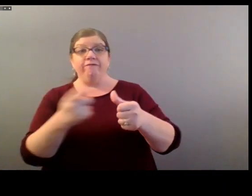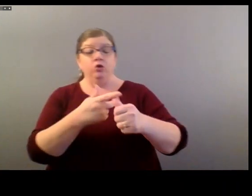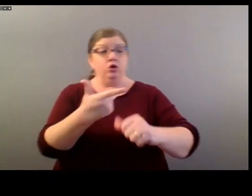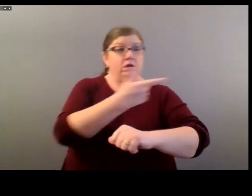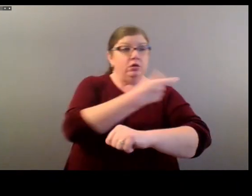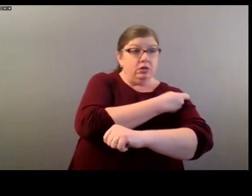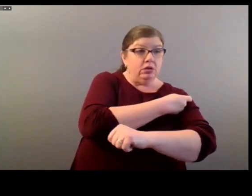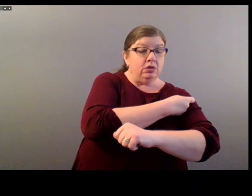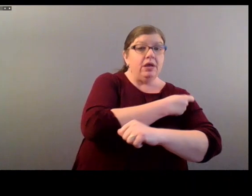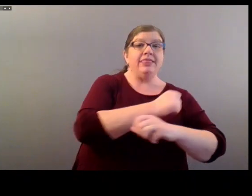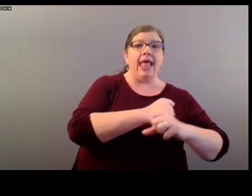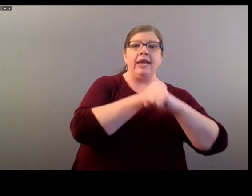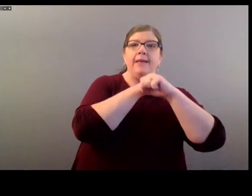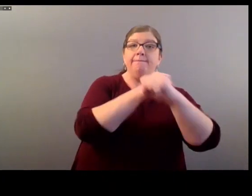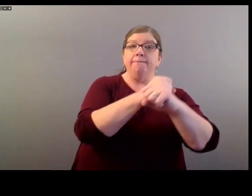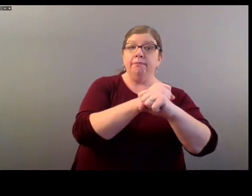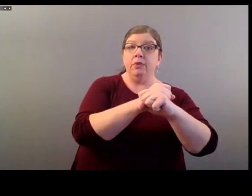lasts.